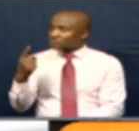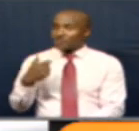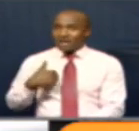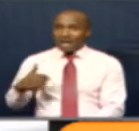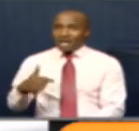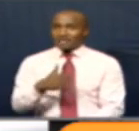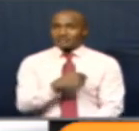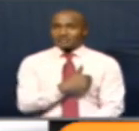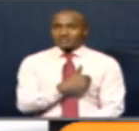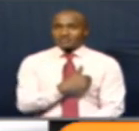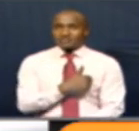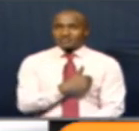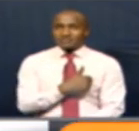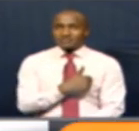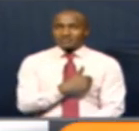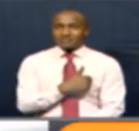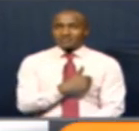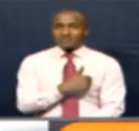So